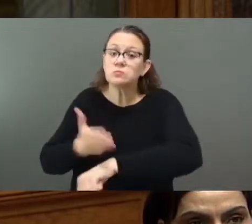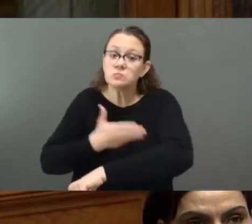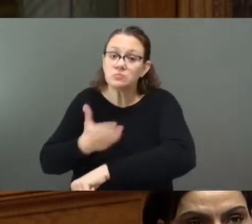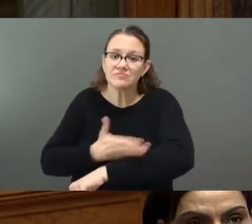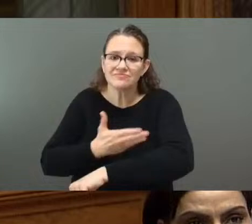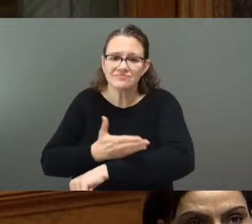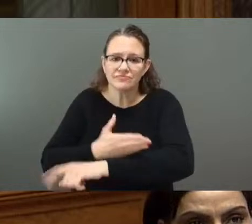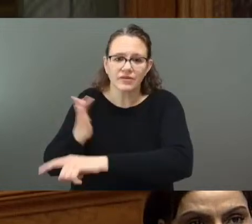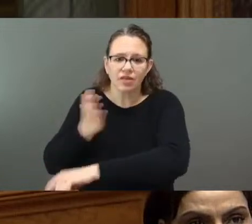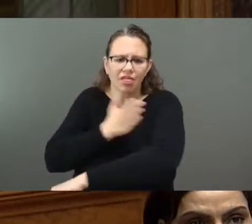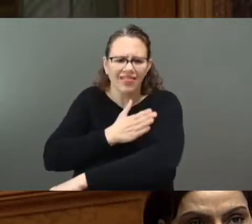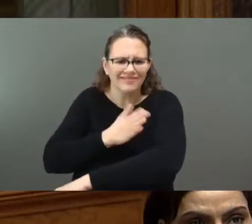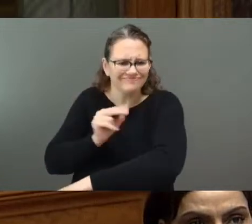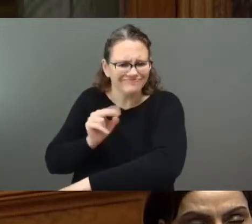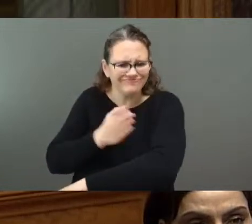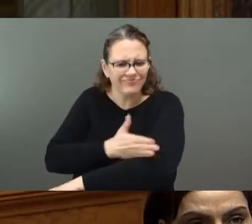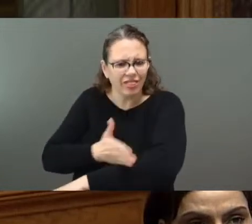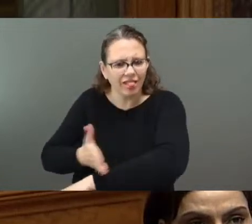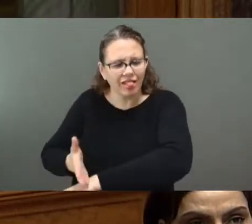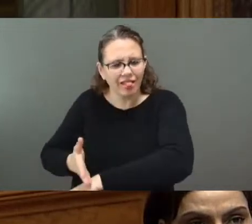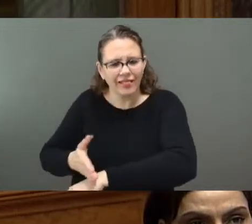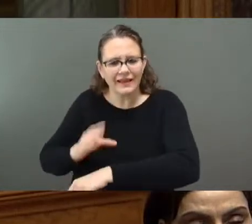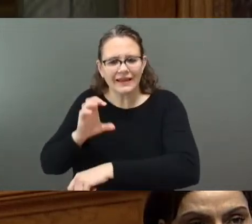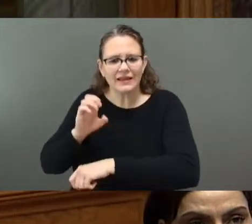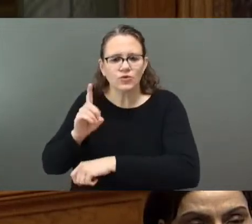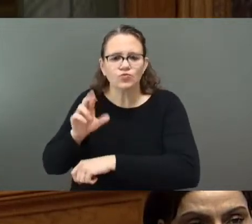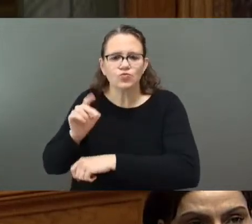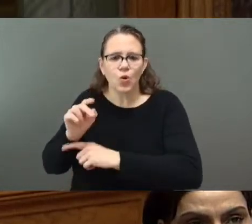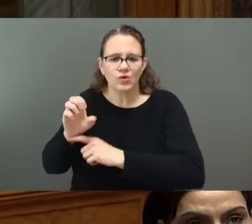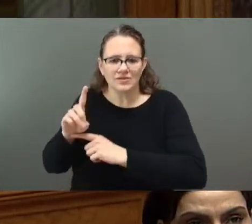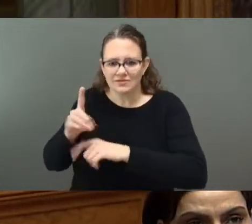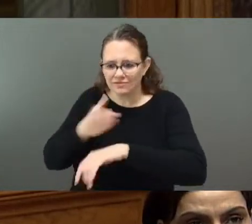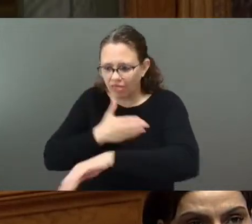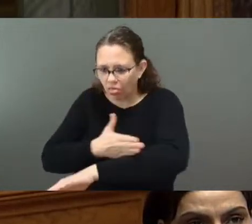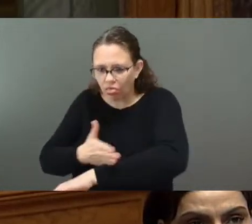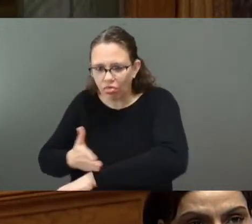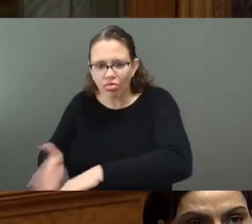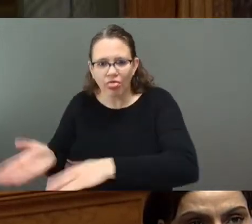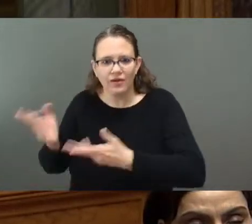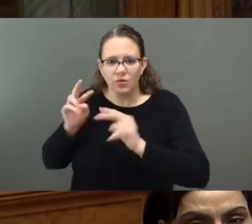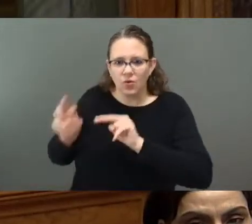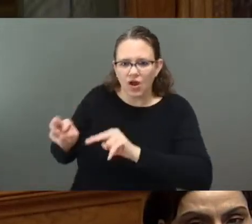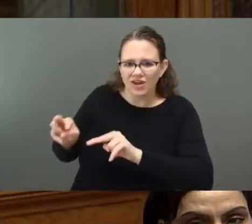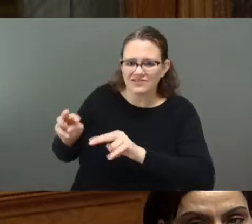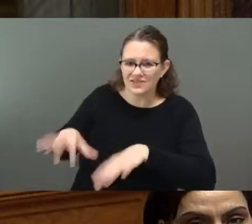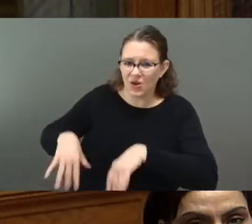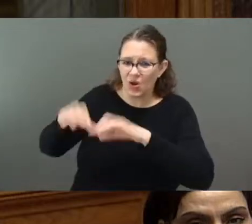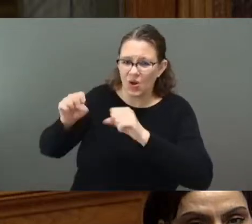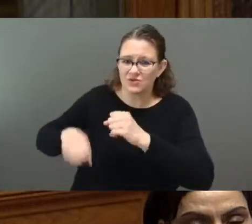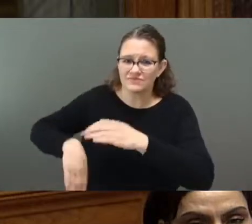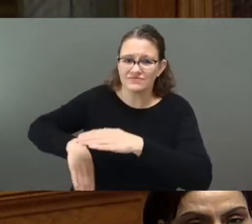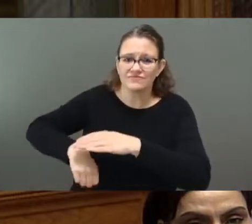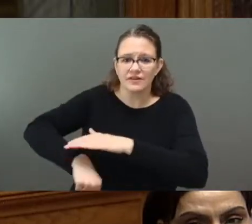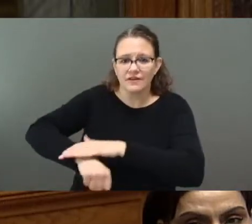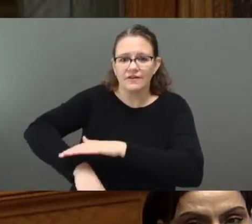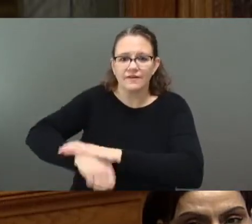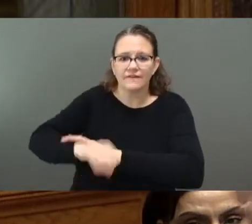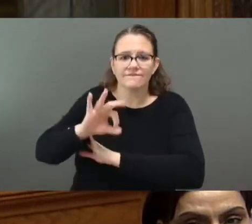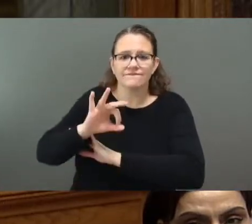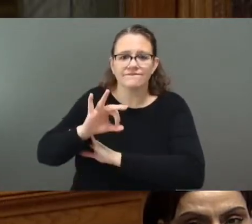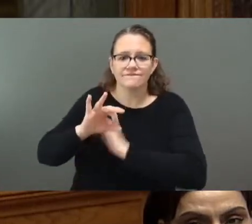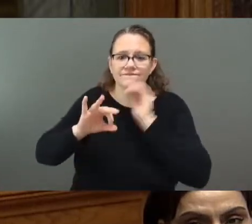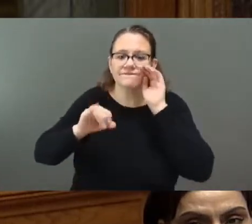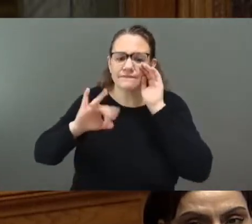We're hosting a FIFA event here in a couple of years. $150 million. Think of what $150 million could do